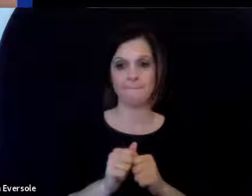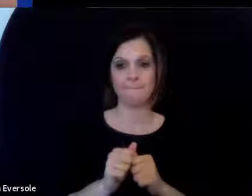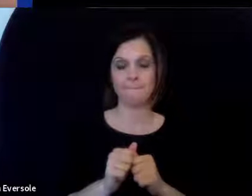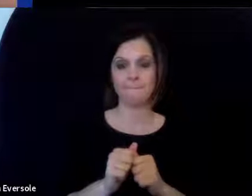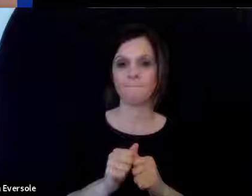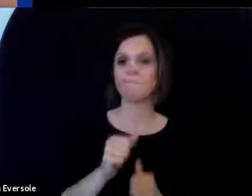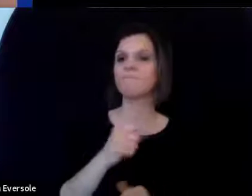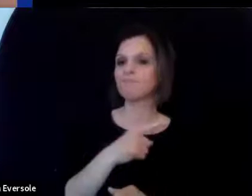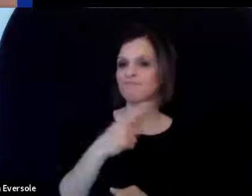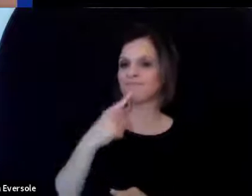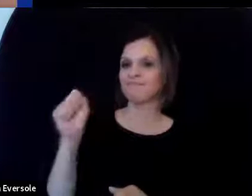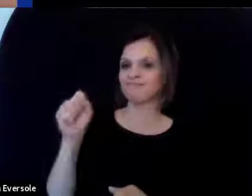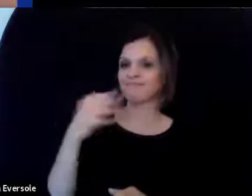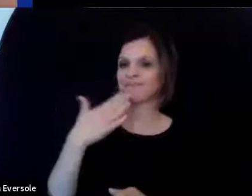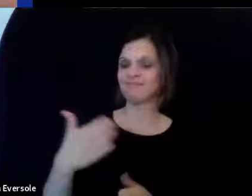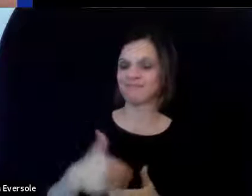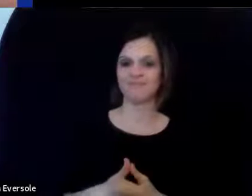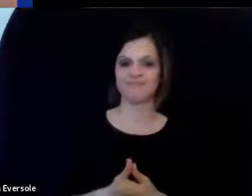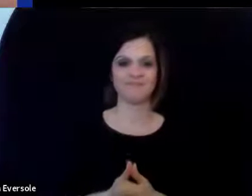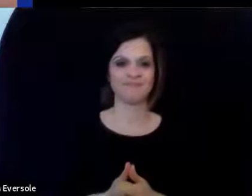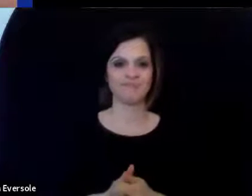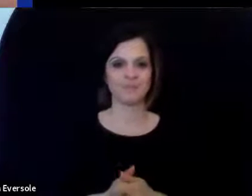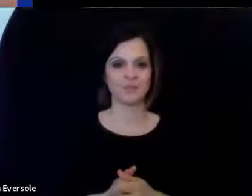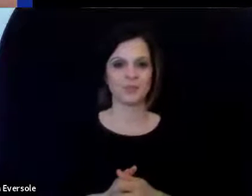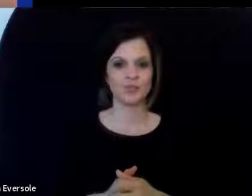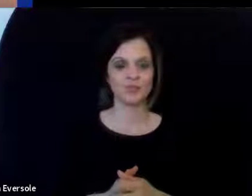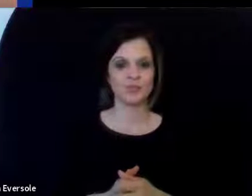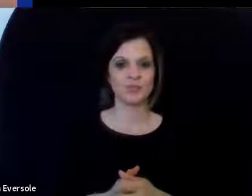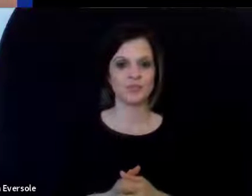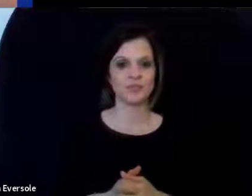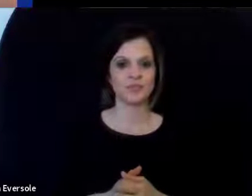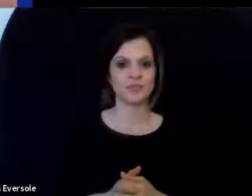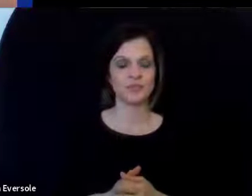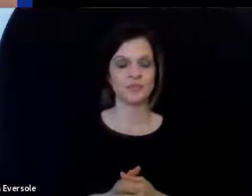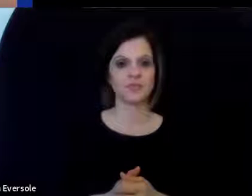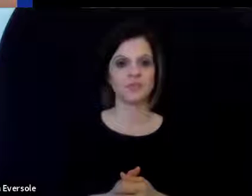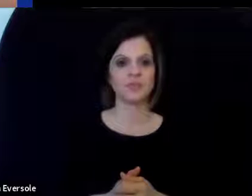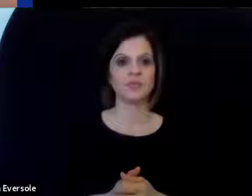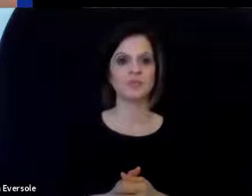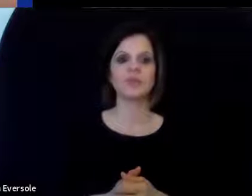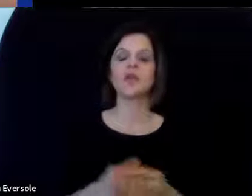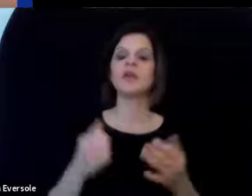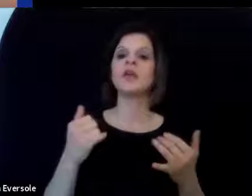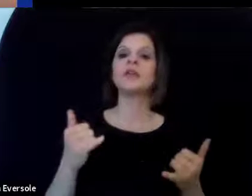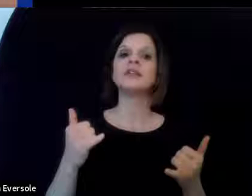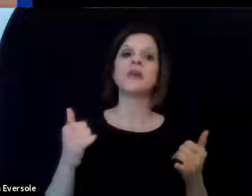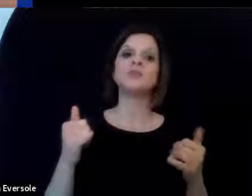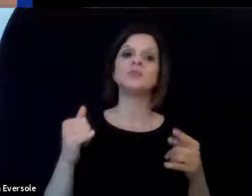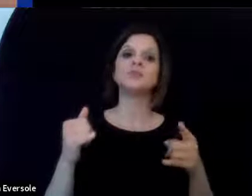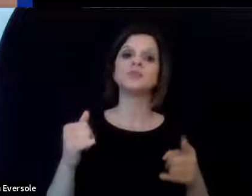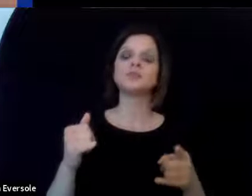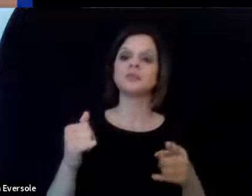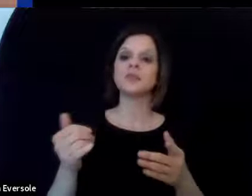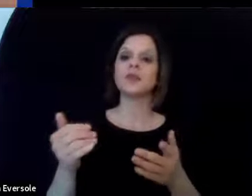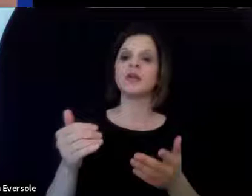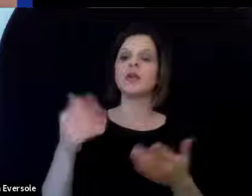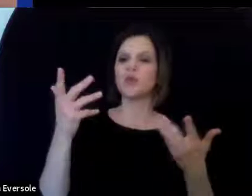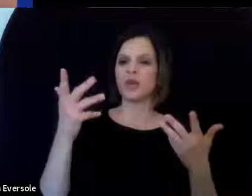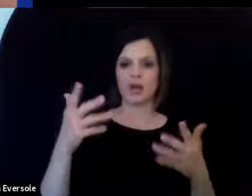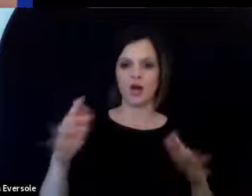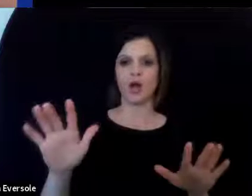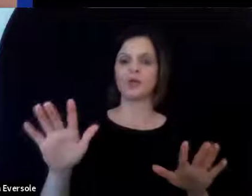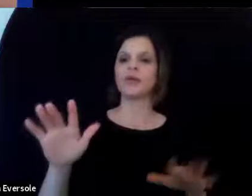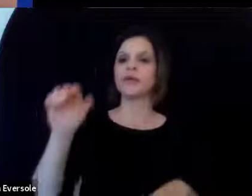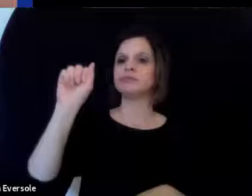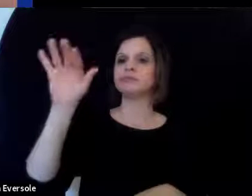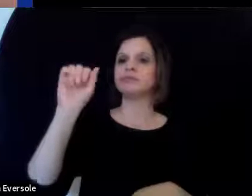And she says, thank you. Okay, thank you. Moving on then. Again, we've put the numbers of the cranial nerves, but you may ignore that